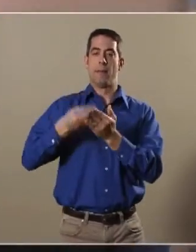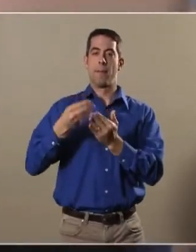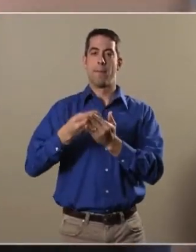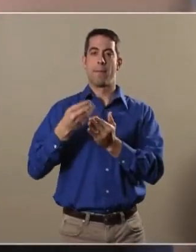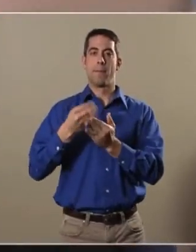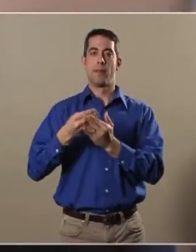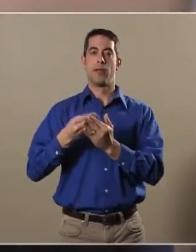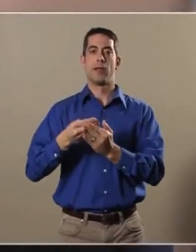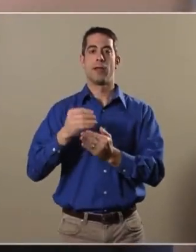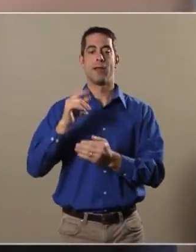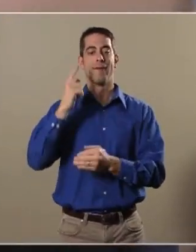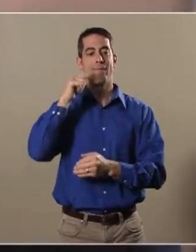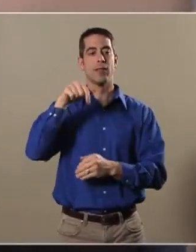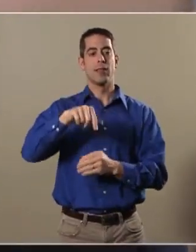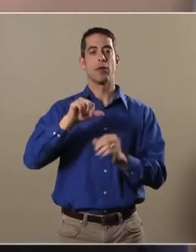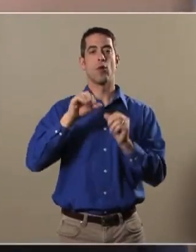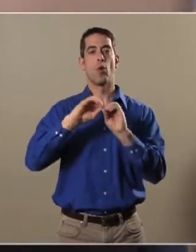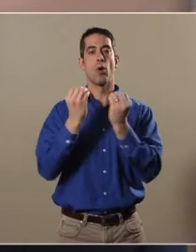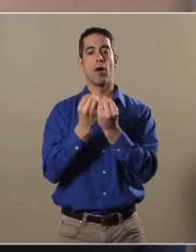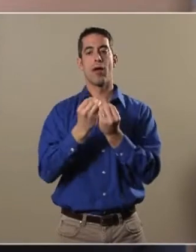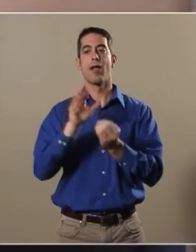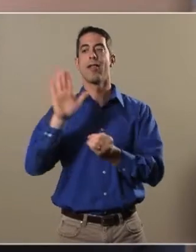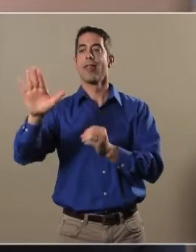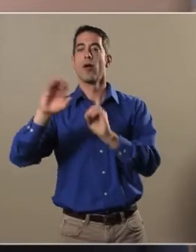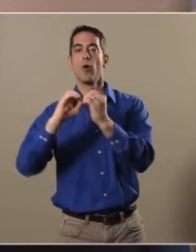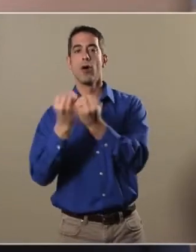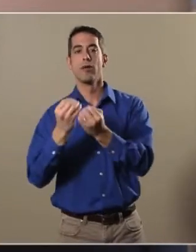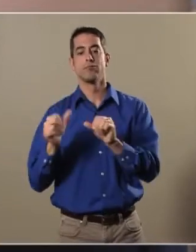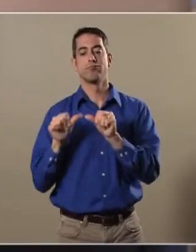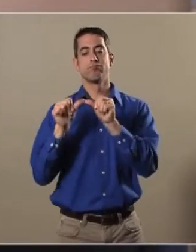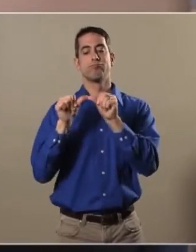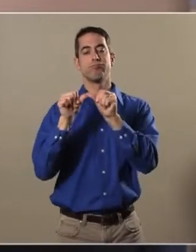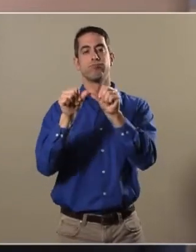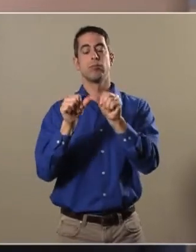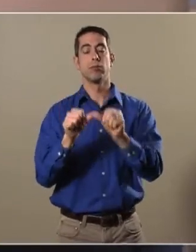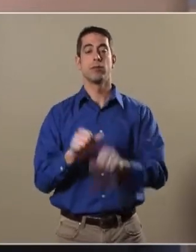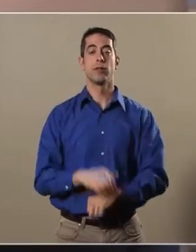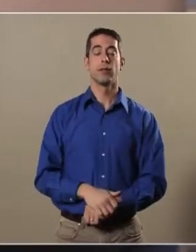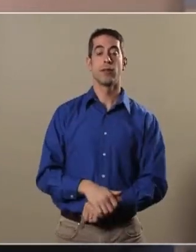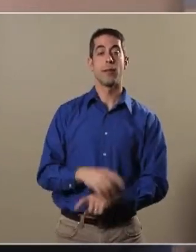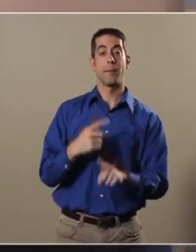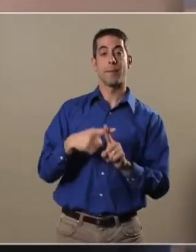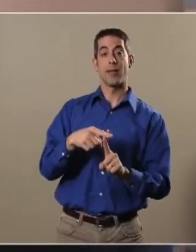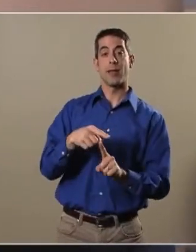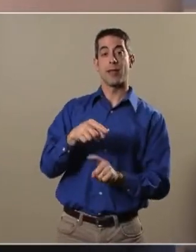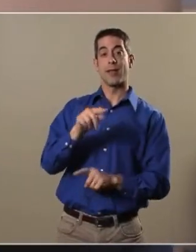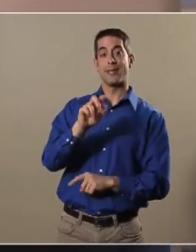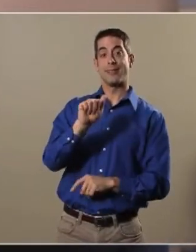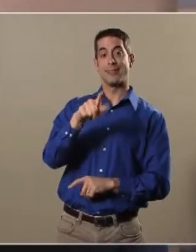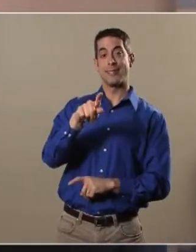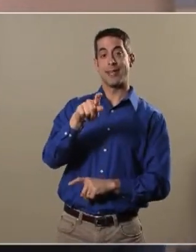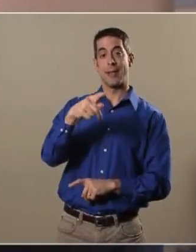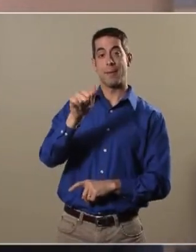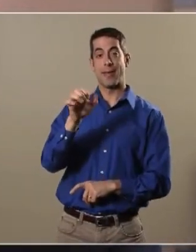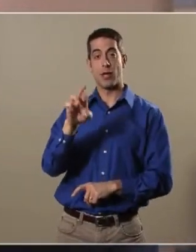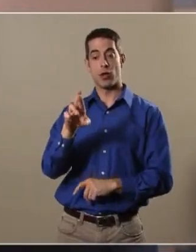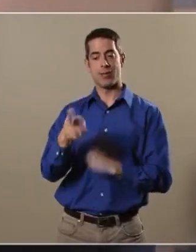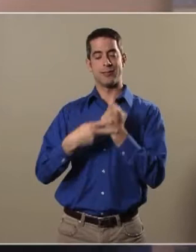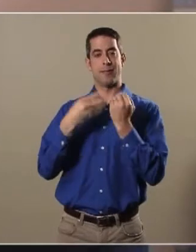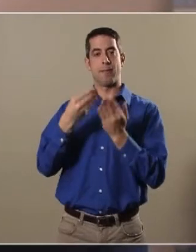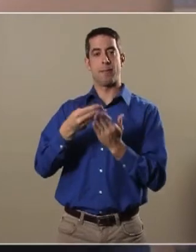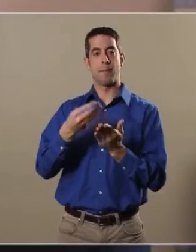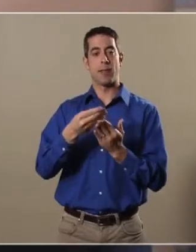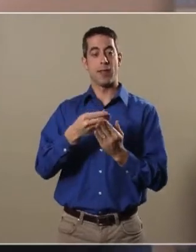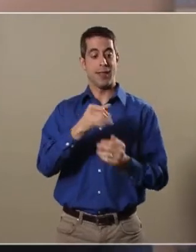as taxpayers benefit. When people with disabilities are able to stay in their homes and stay in their neighborhoods and stay out of institutions, we